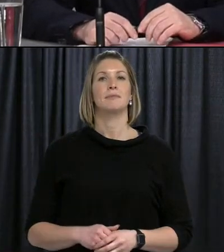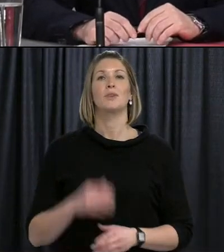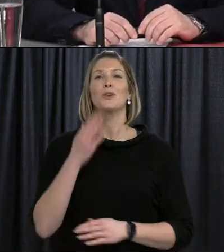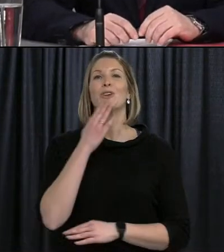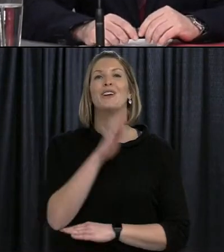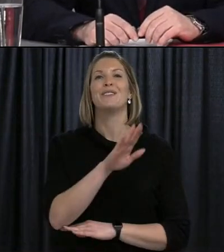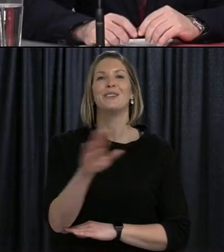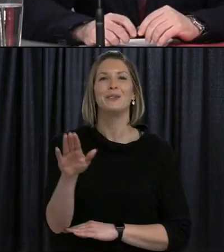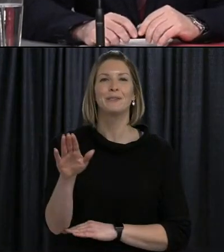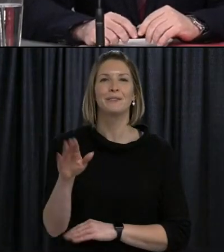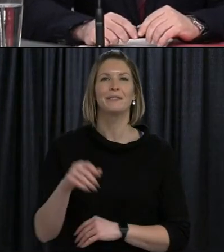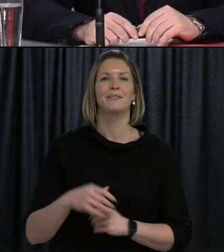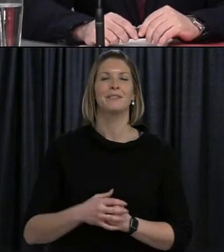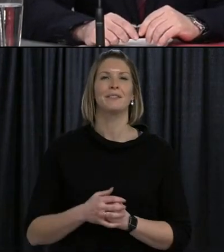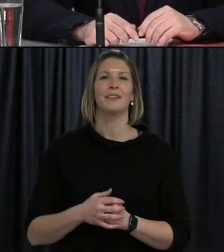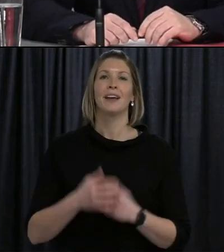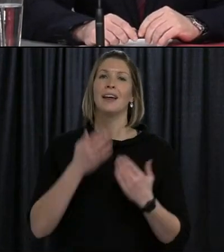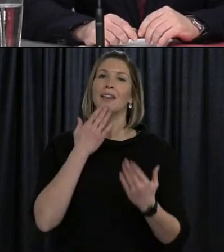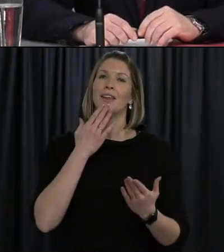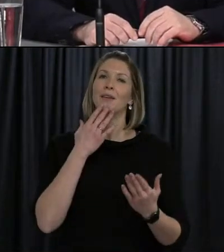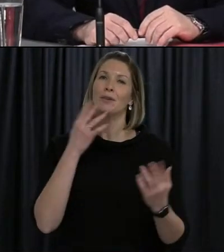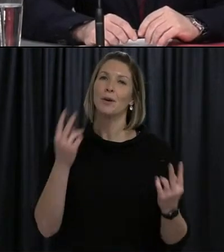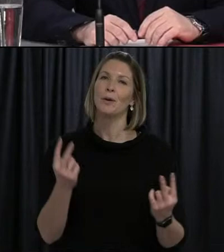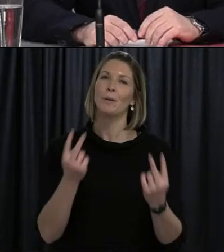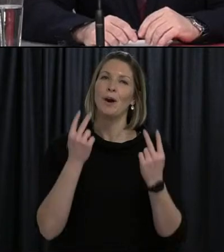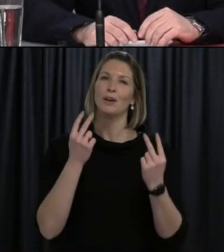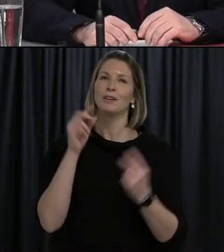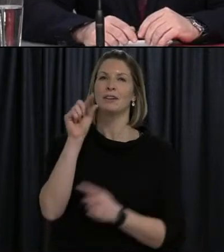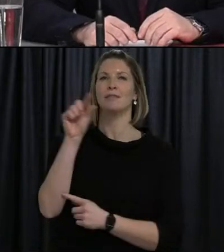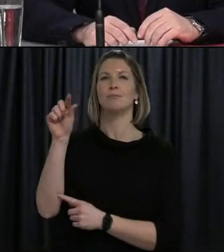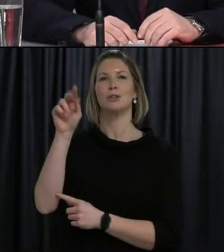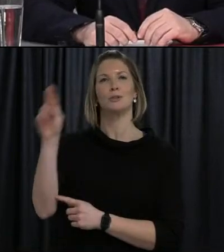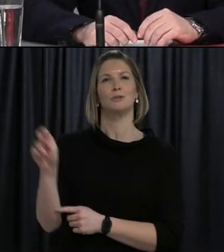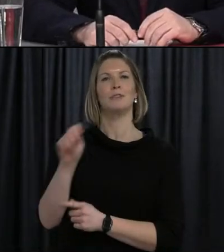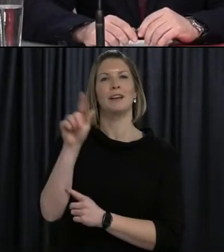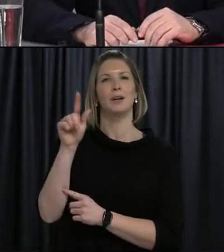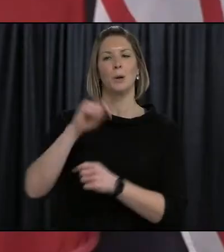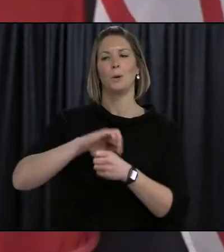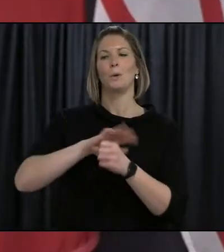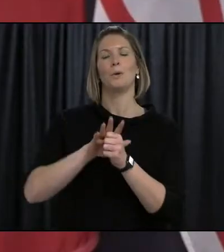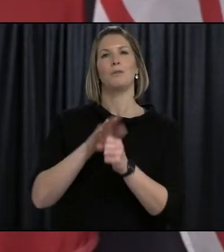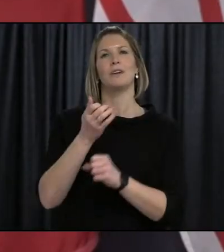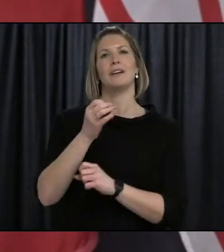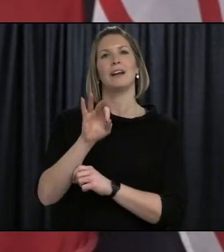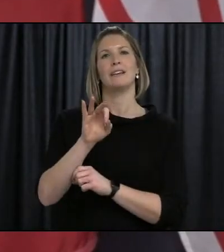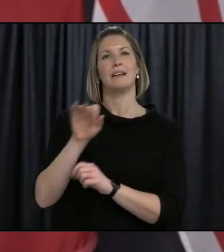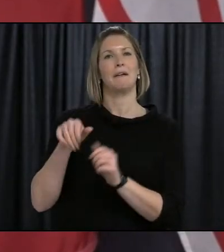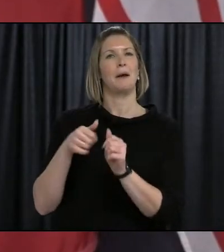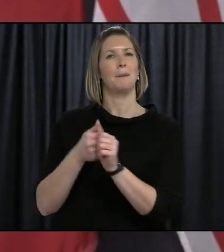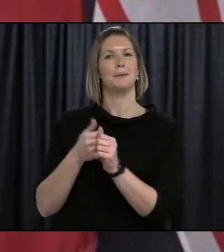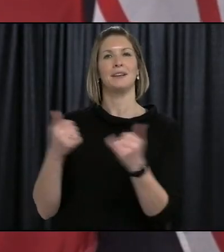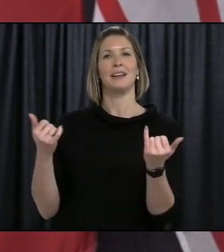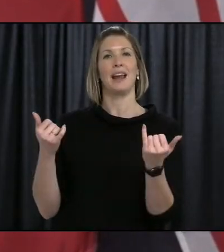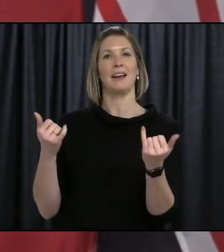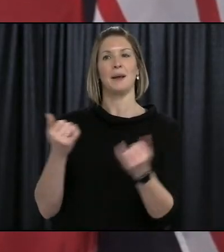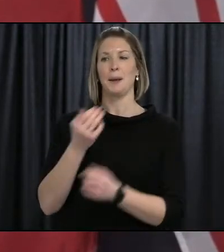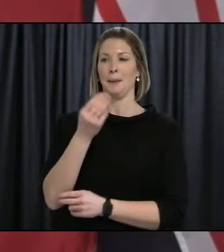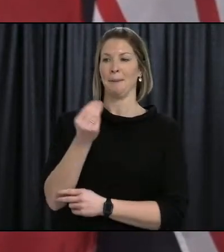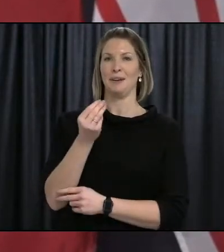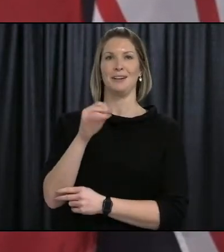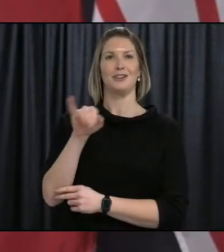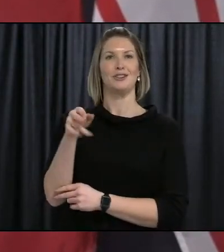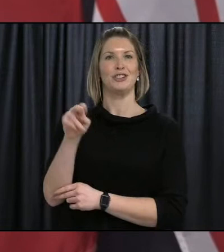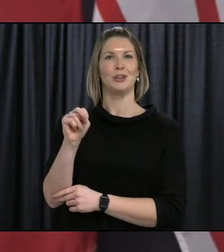Good afternoon, everyone. Thank you for joining us for the Government of Newfoundland and Labrador's COVID-19 update for today, Monday,